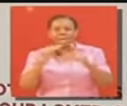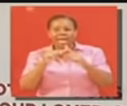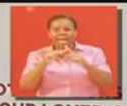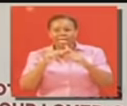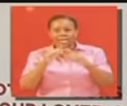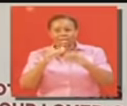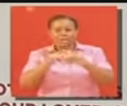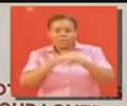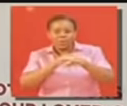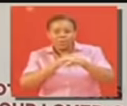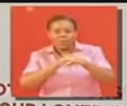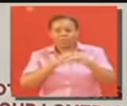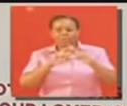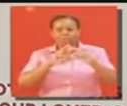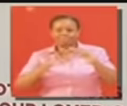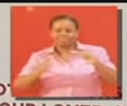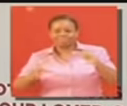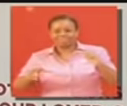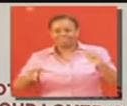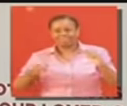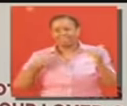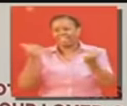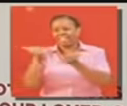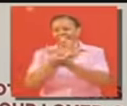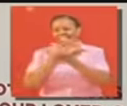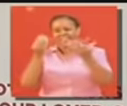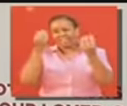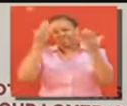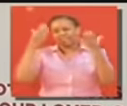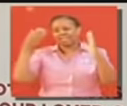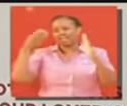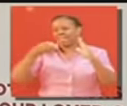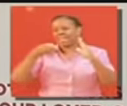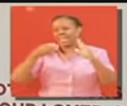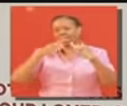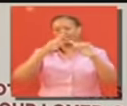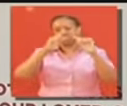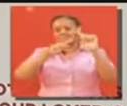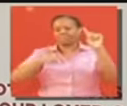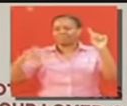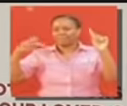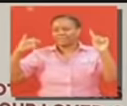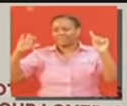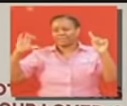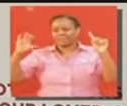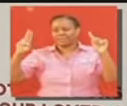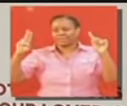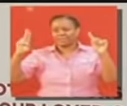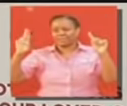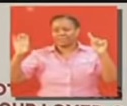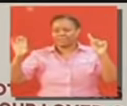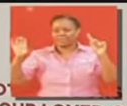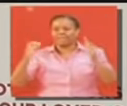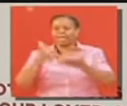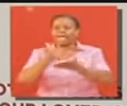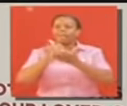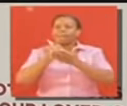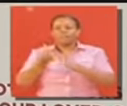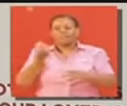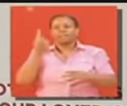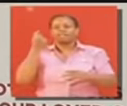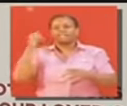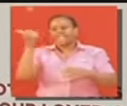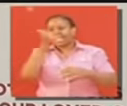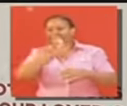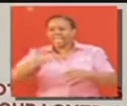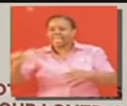understand when in time cases would have occurred. It helps you to understand a pattern. but it's not the tool that we're using